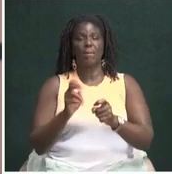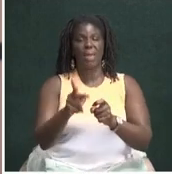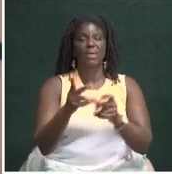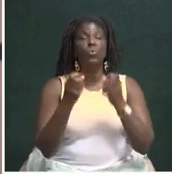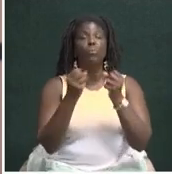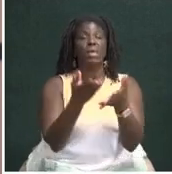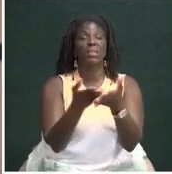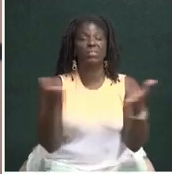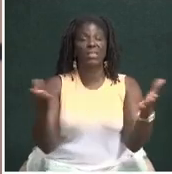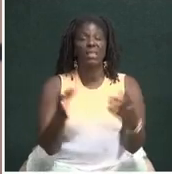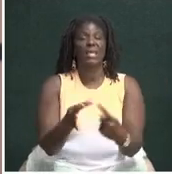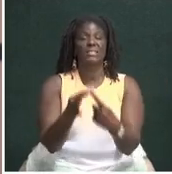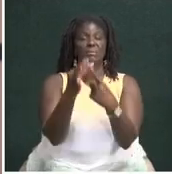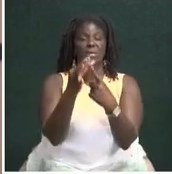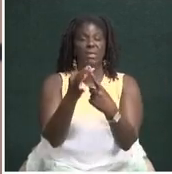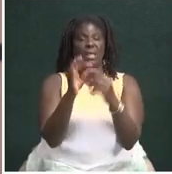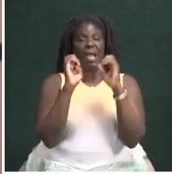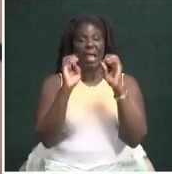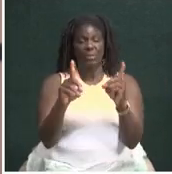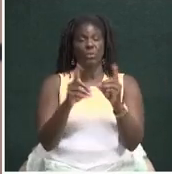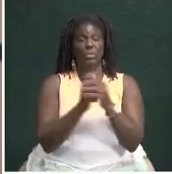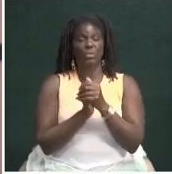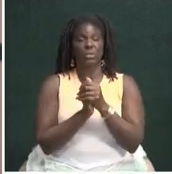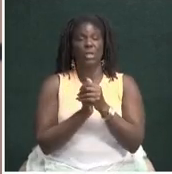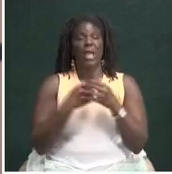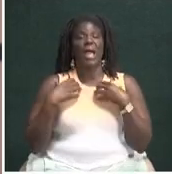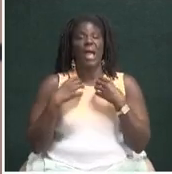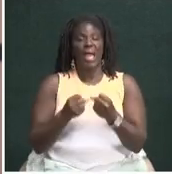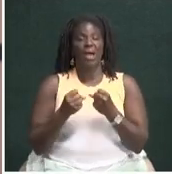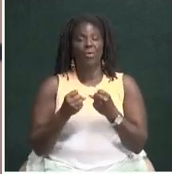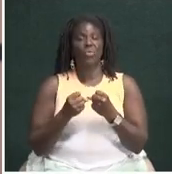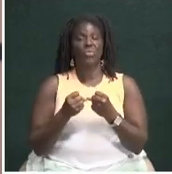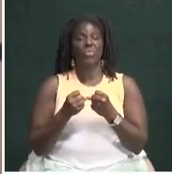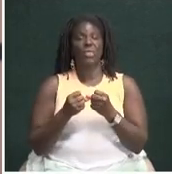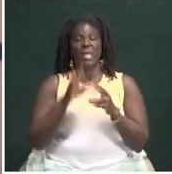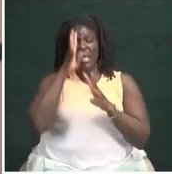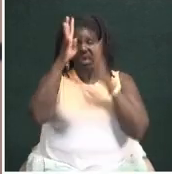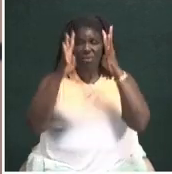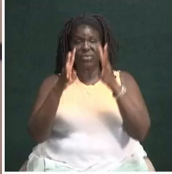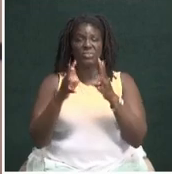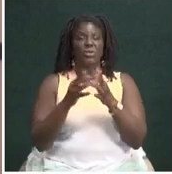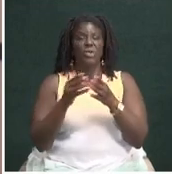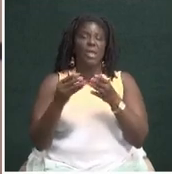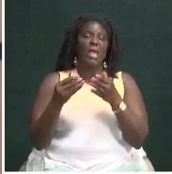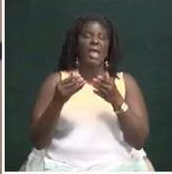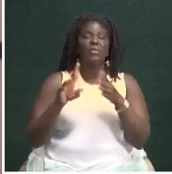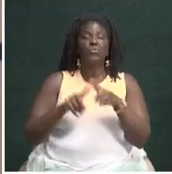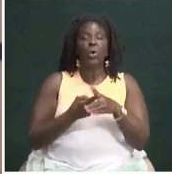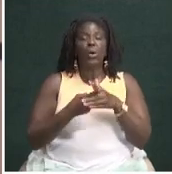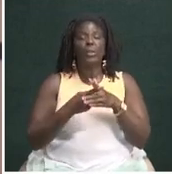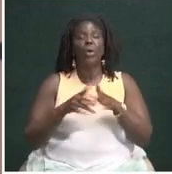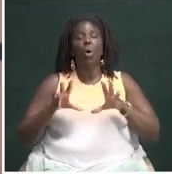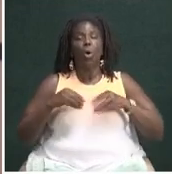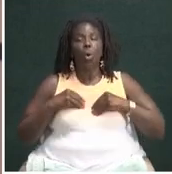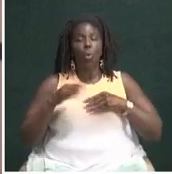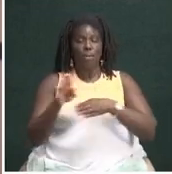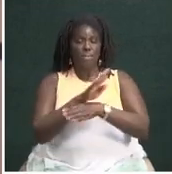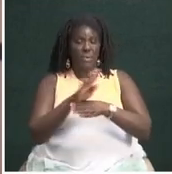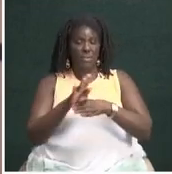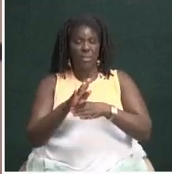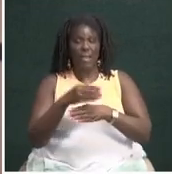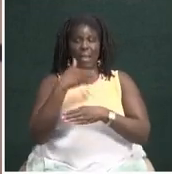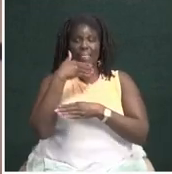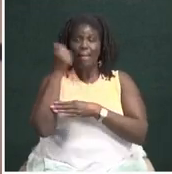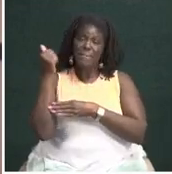causes, especially education, health, innovation, and entrepreneurship. And among the very